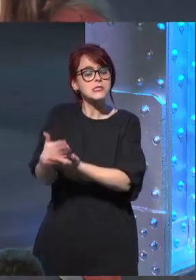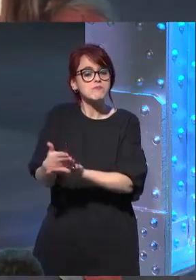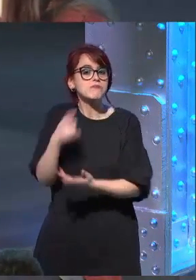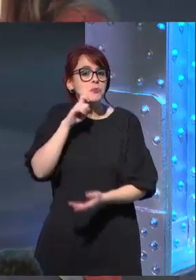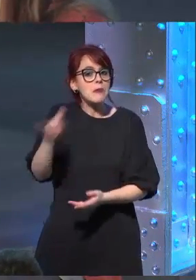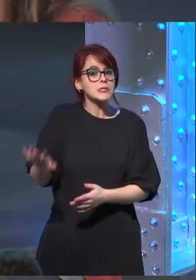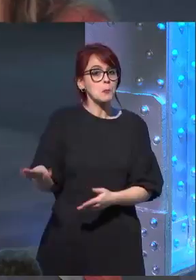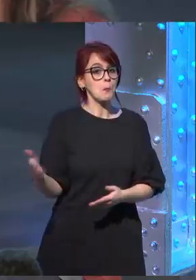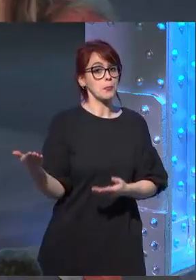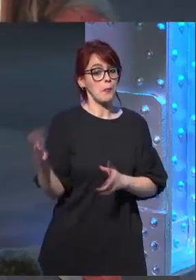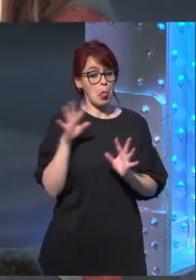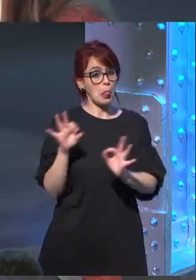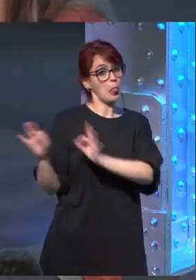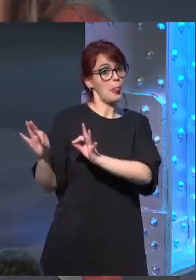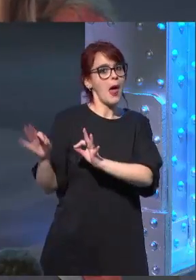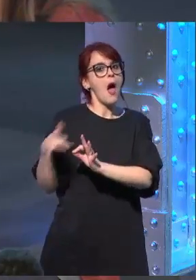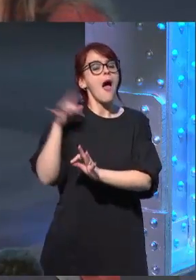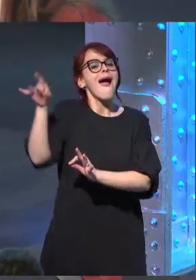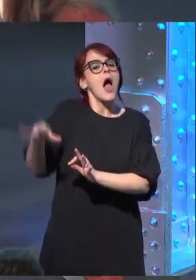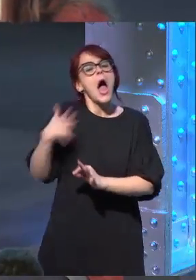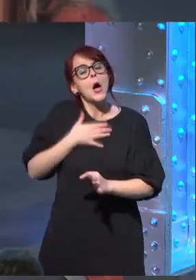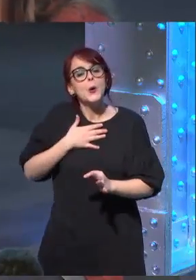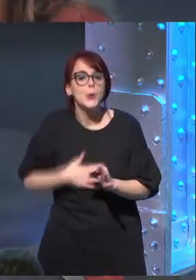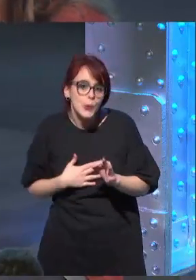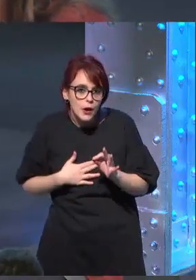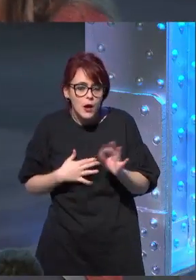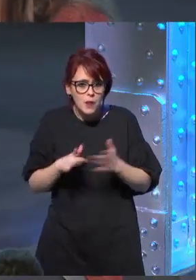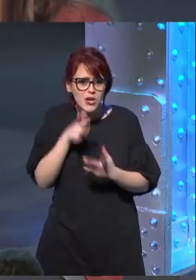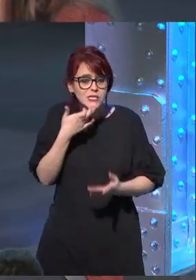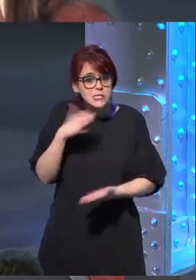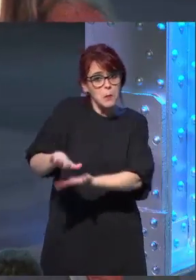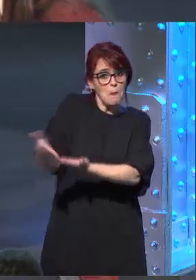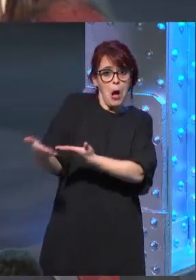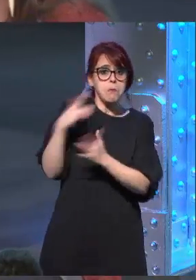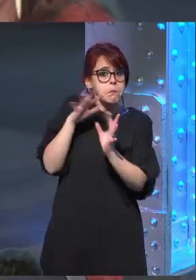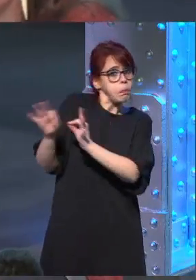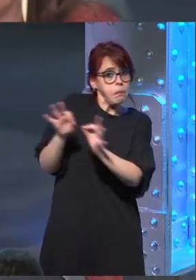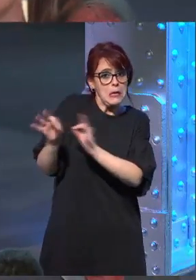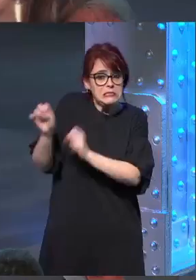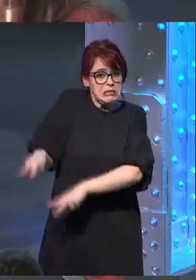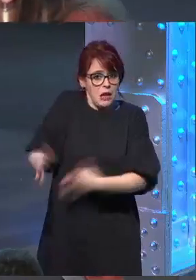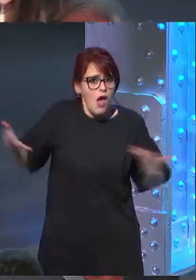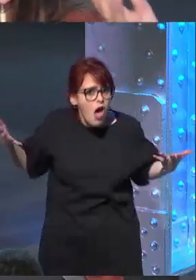But if you get a notification in your classroom, you just turn around your mobile phone and that's it.